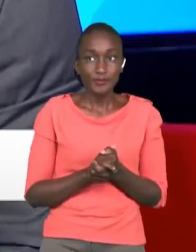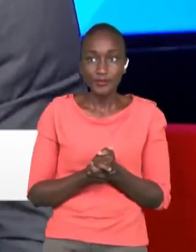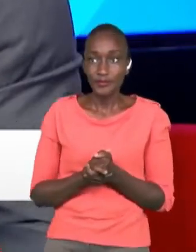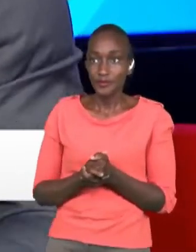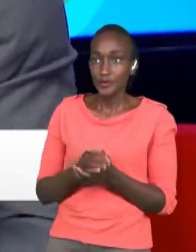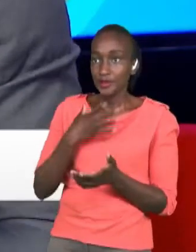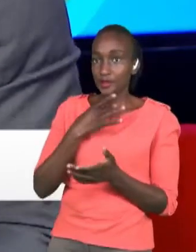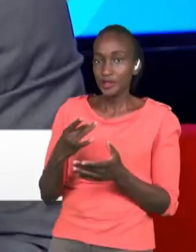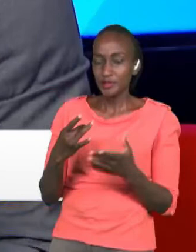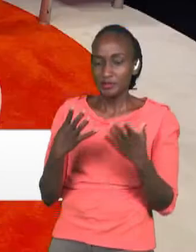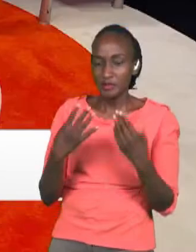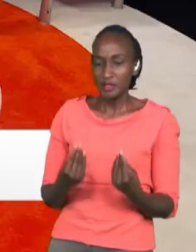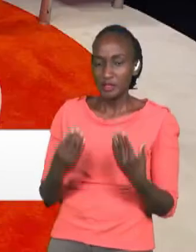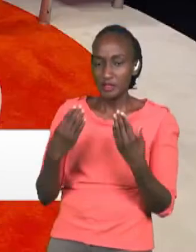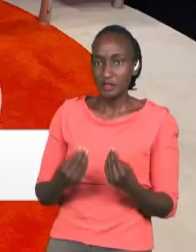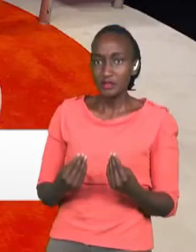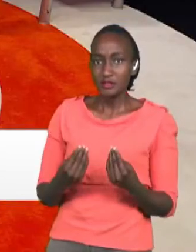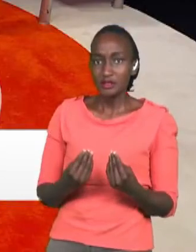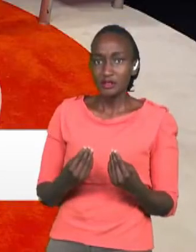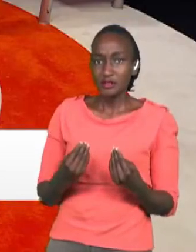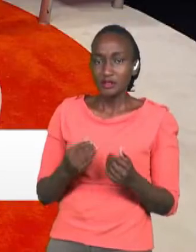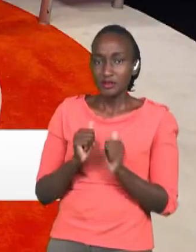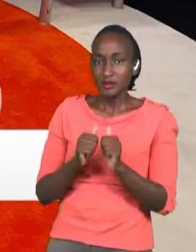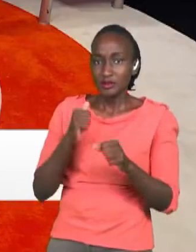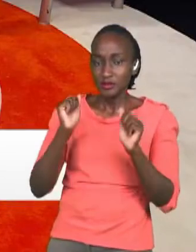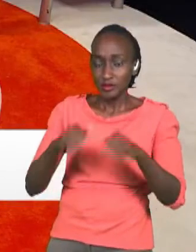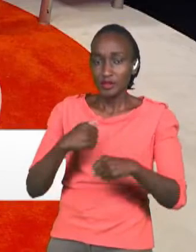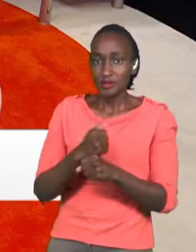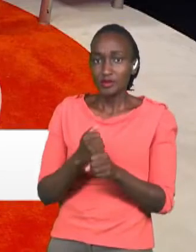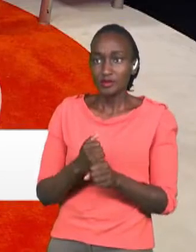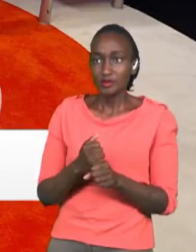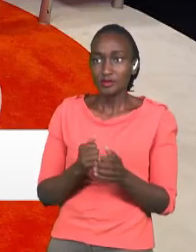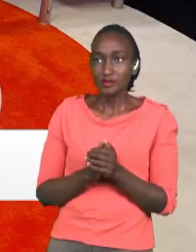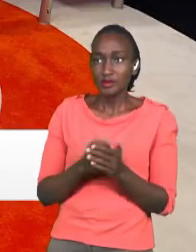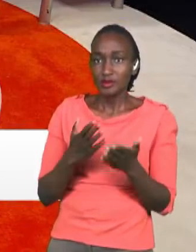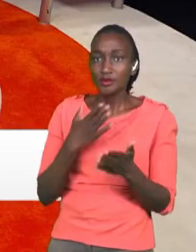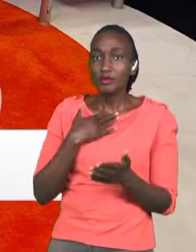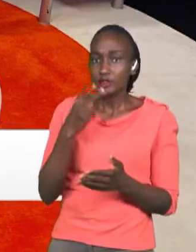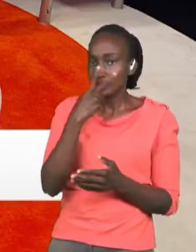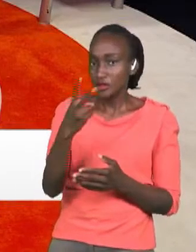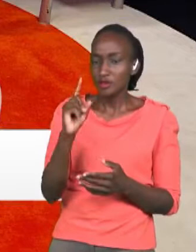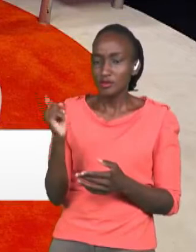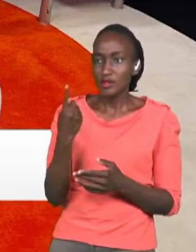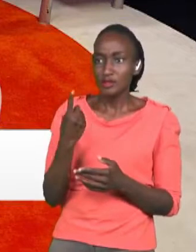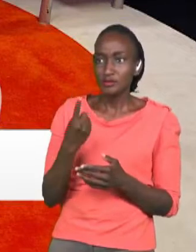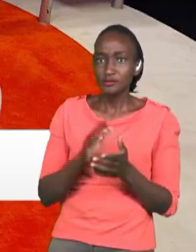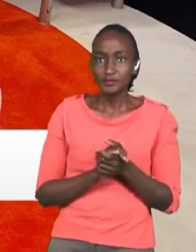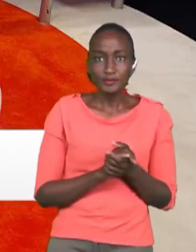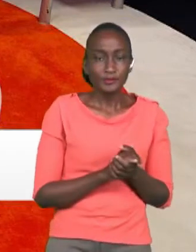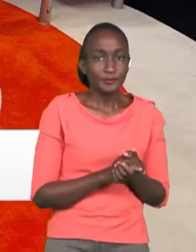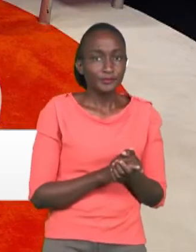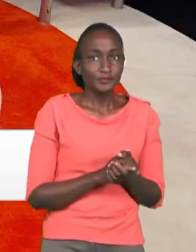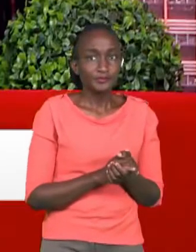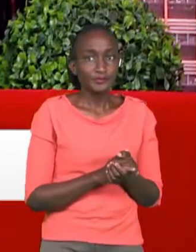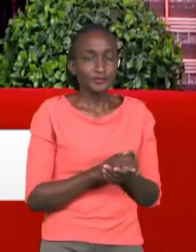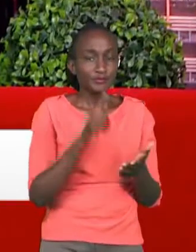like a very easy pose or movement that a beginner can do. Maybe the viewers at home want to see maybe one pose. Is it stretching or doing like this? So so what